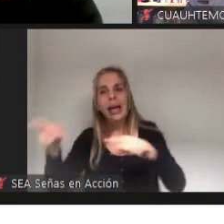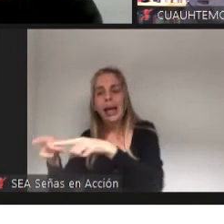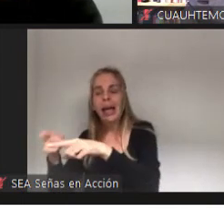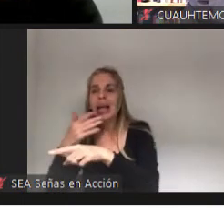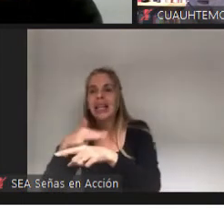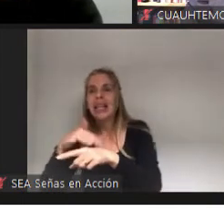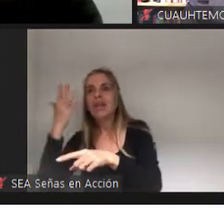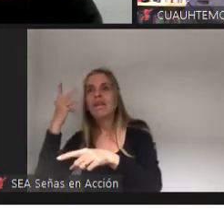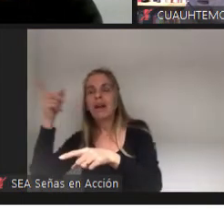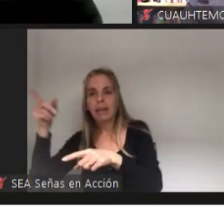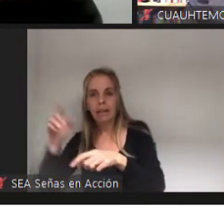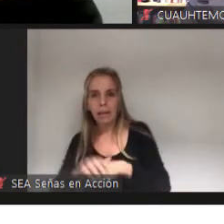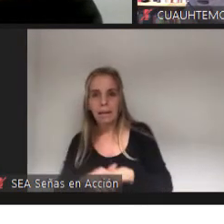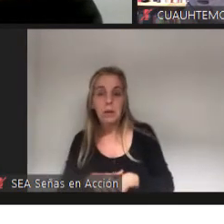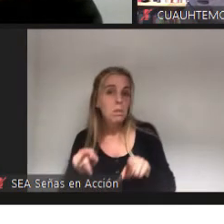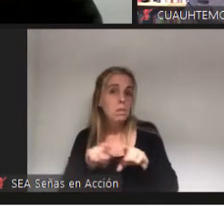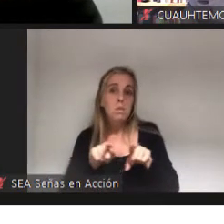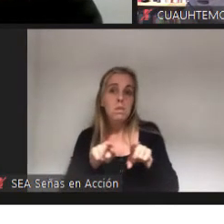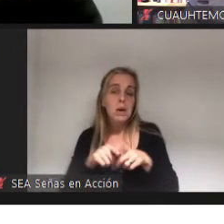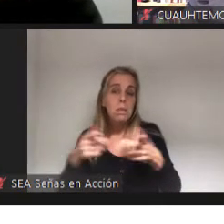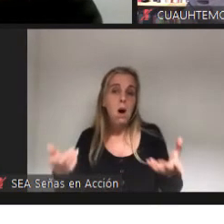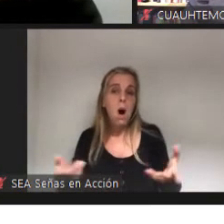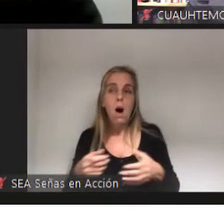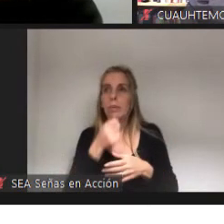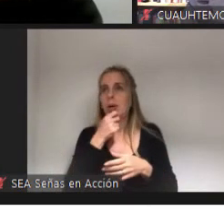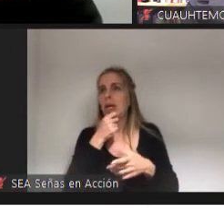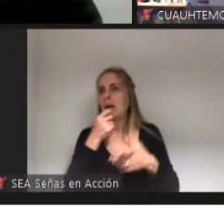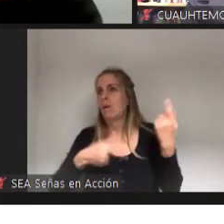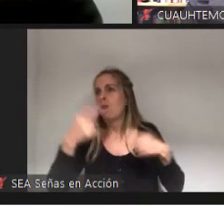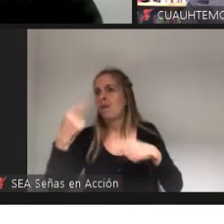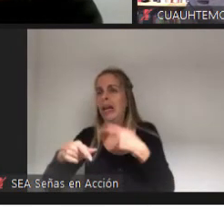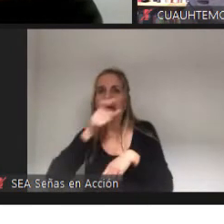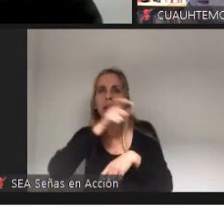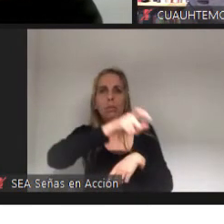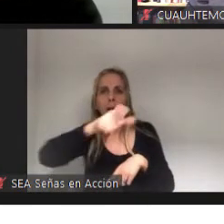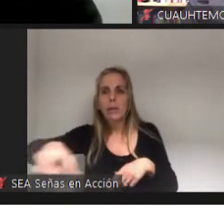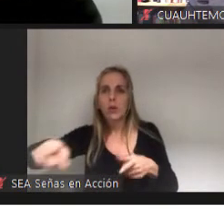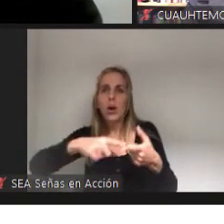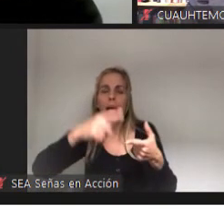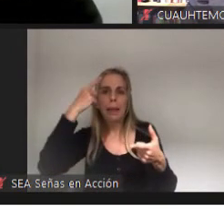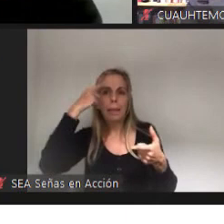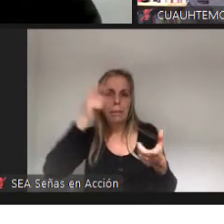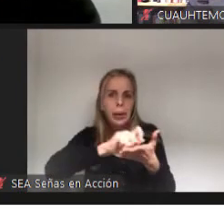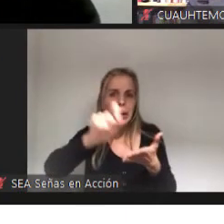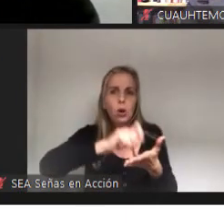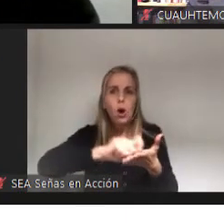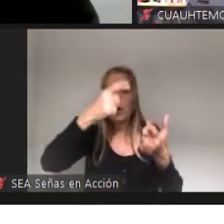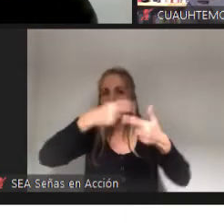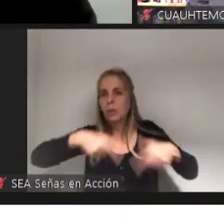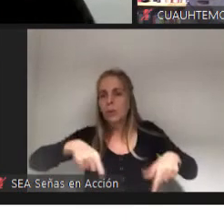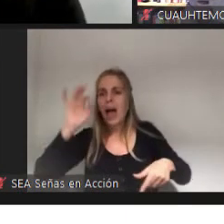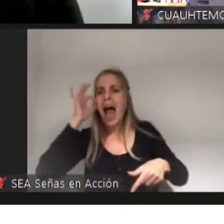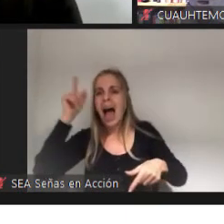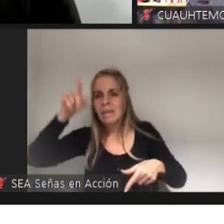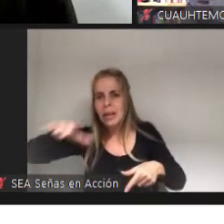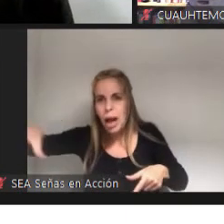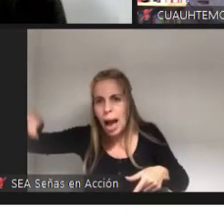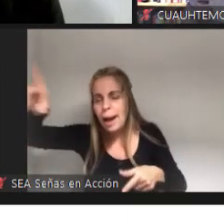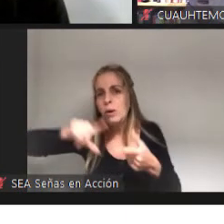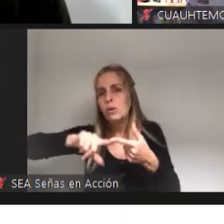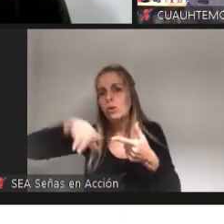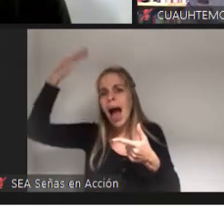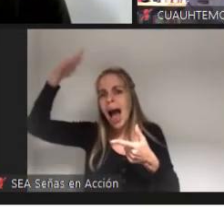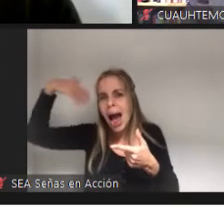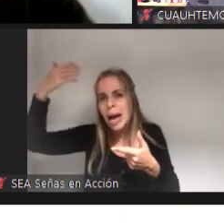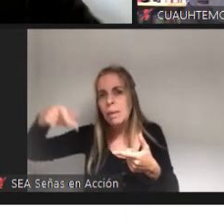English than French, but we had him speak French to respect local languages. The same has been done